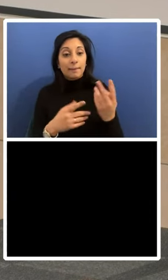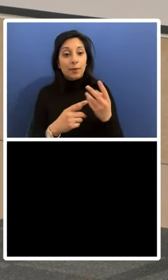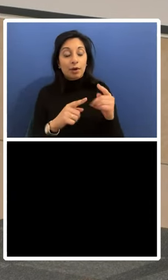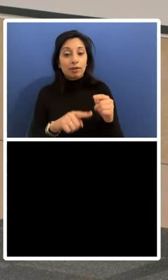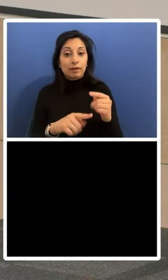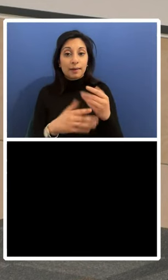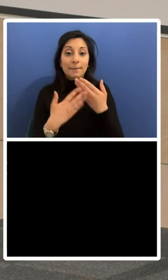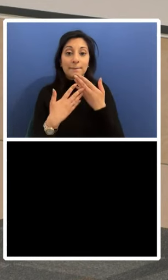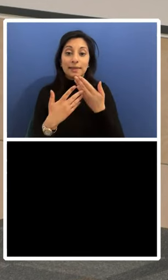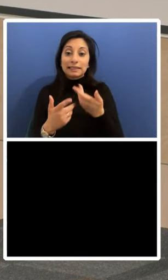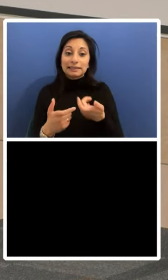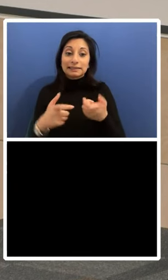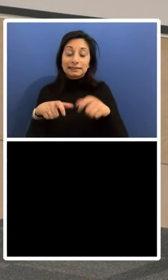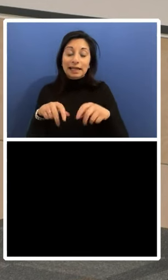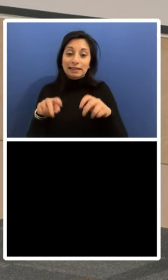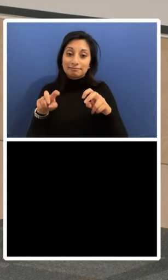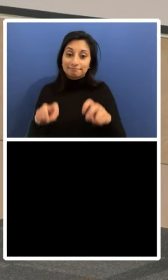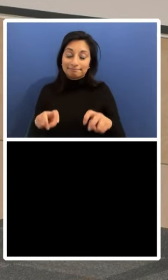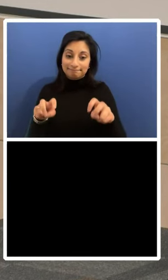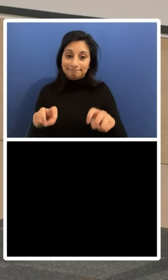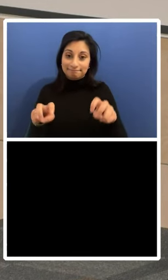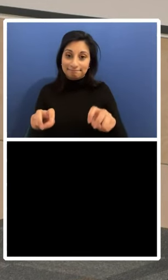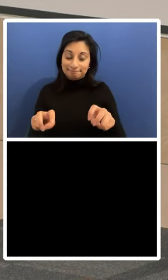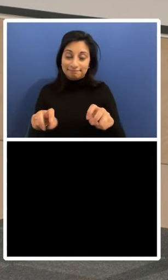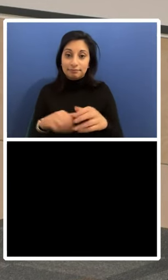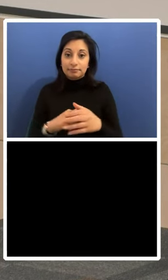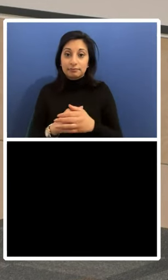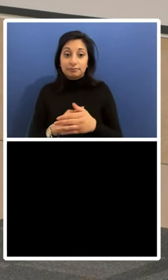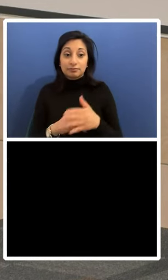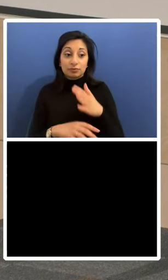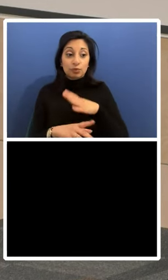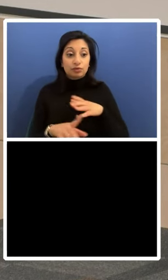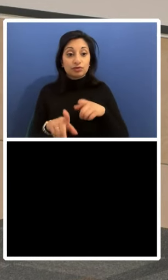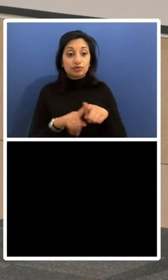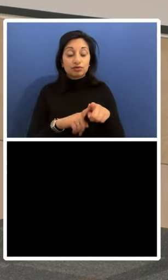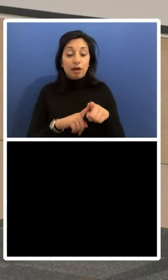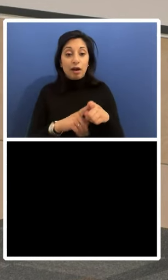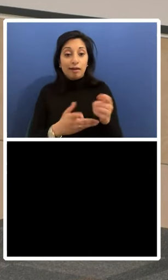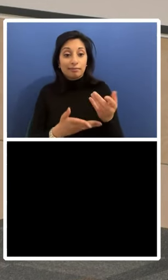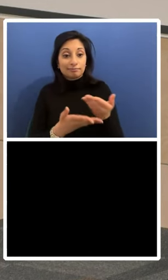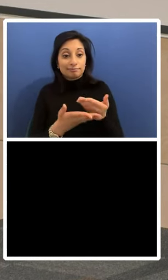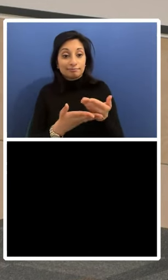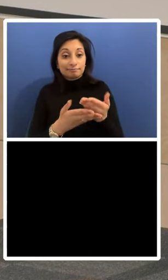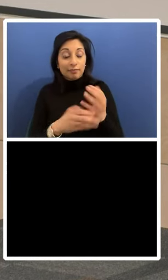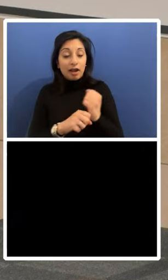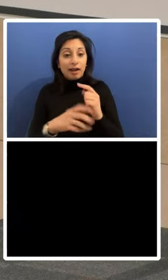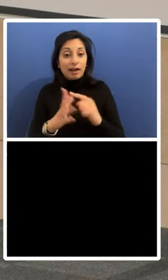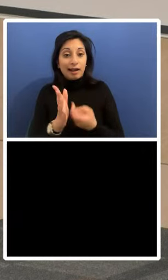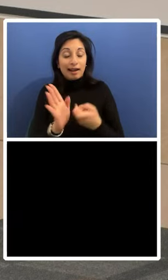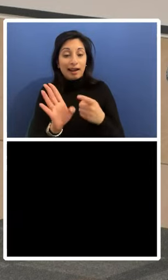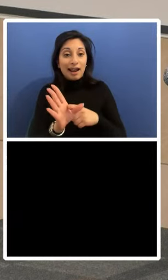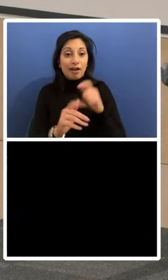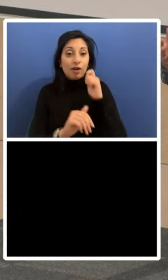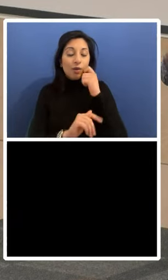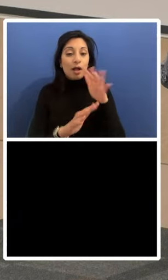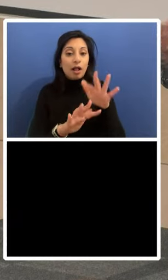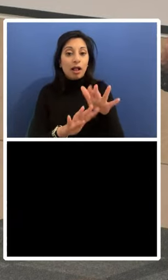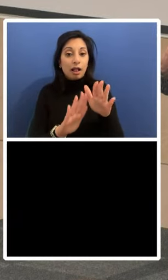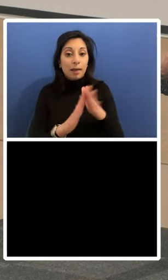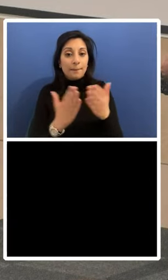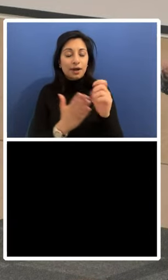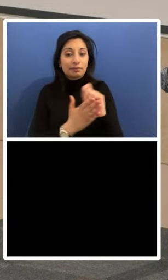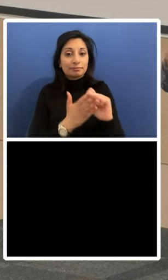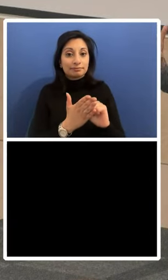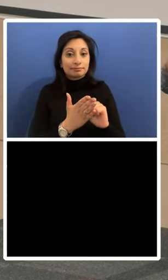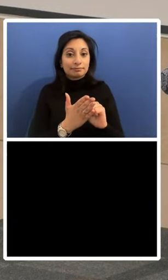stay sitting? If you want to try and talk to Gary, he will be available outside. He'll be signing books, but do not try and come to